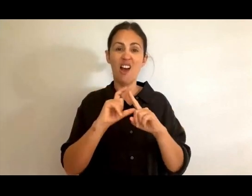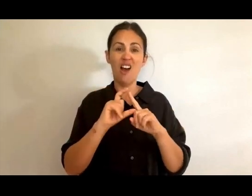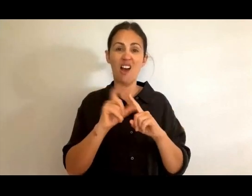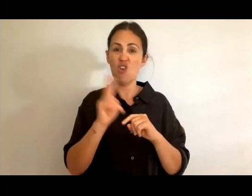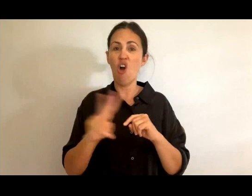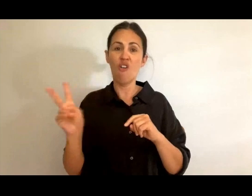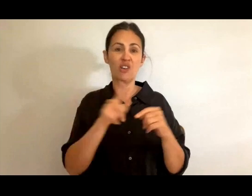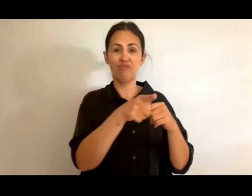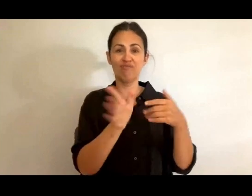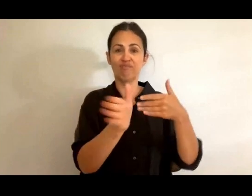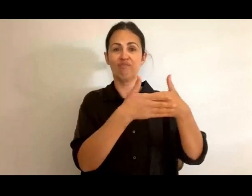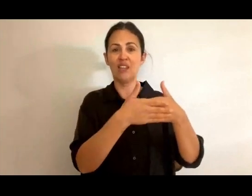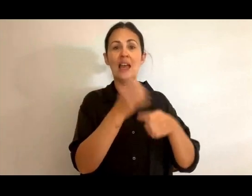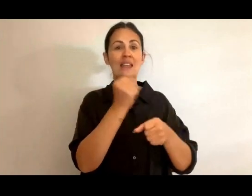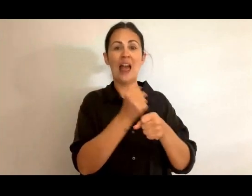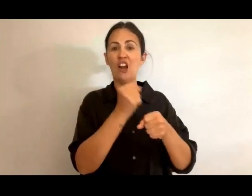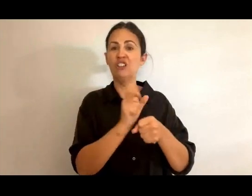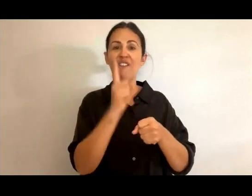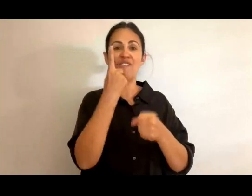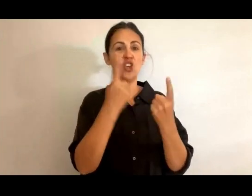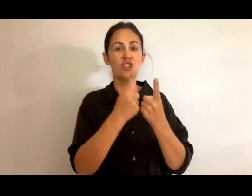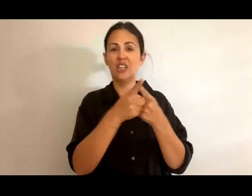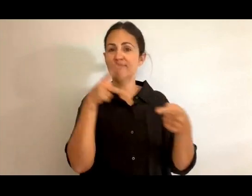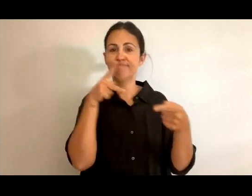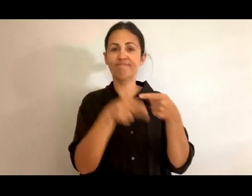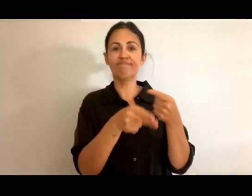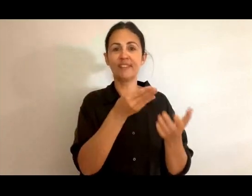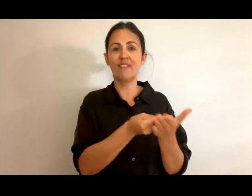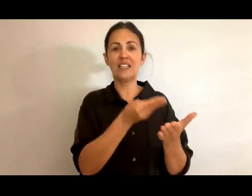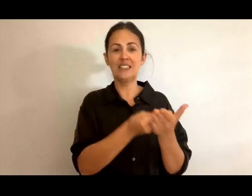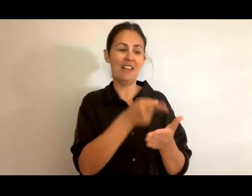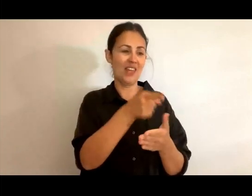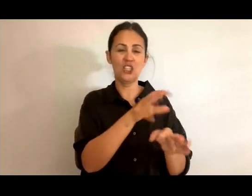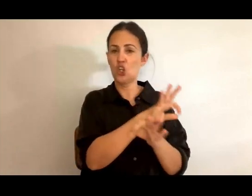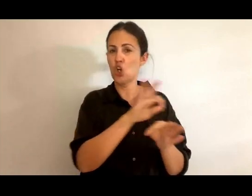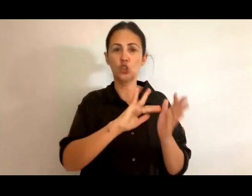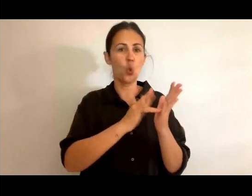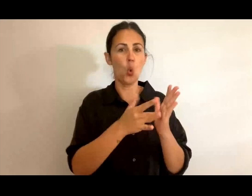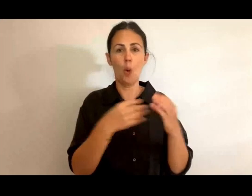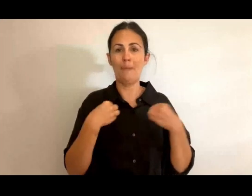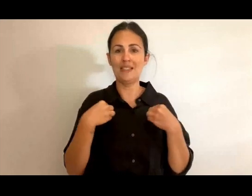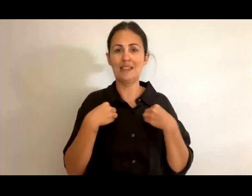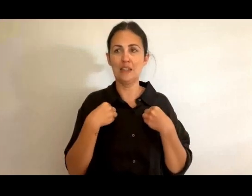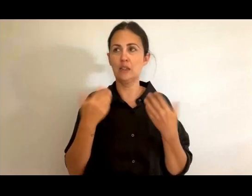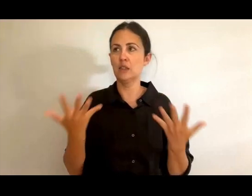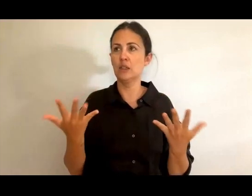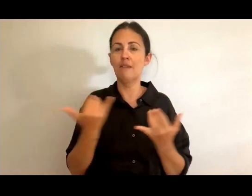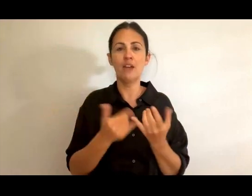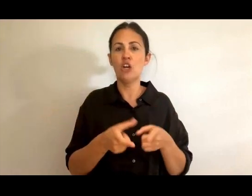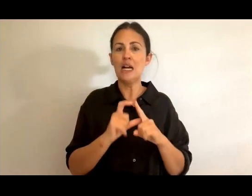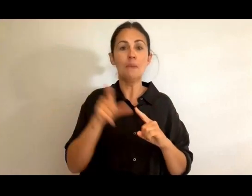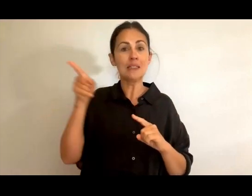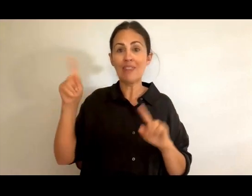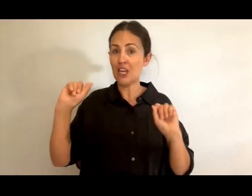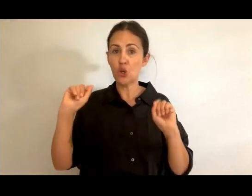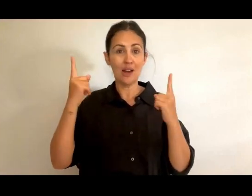a ledger and deemed not core business by executive management that may not understand the values that these spaces bring.